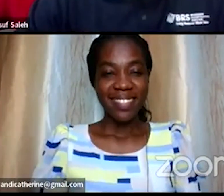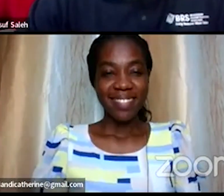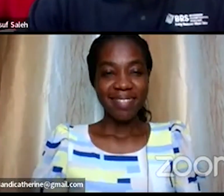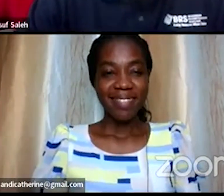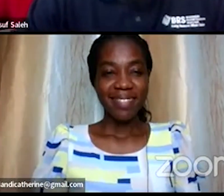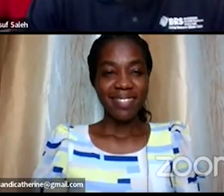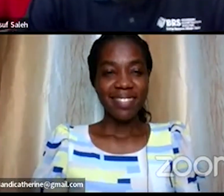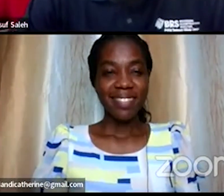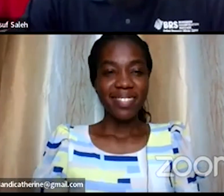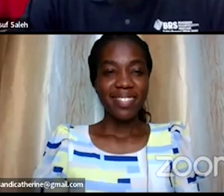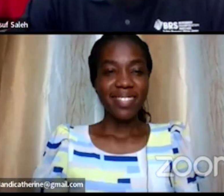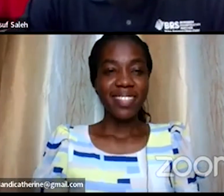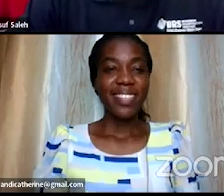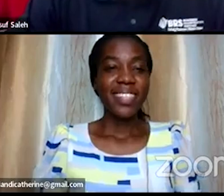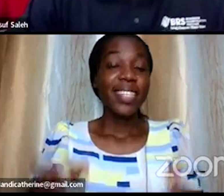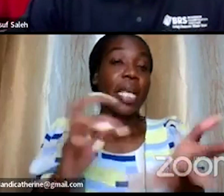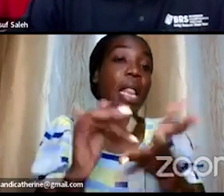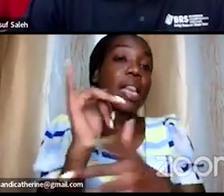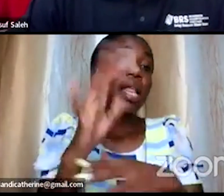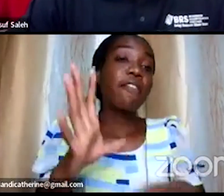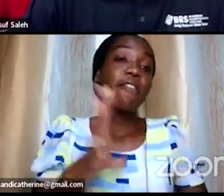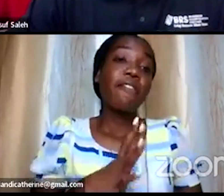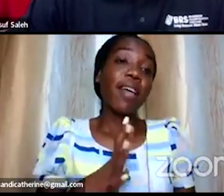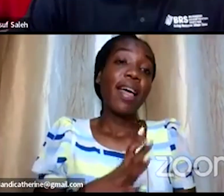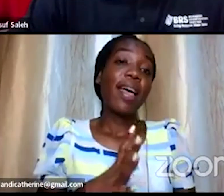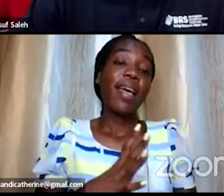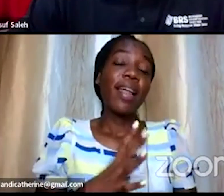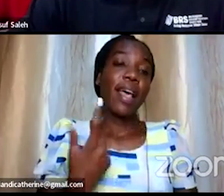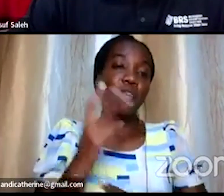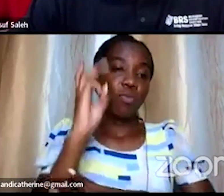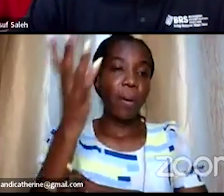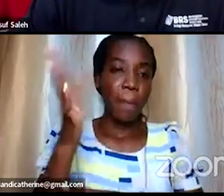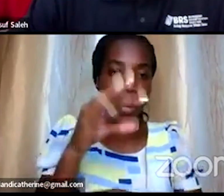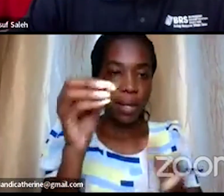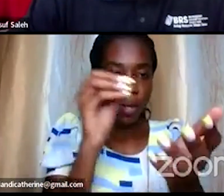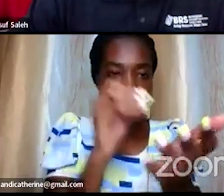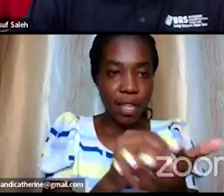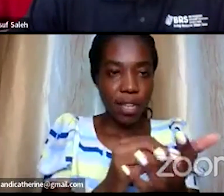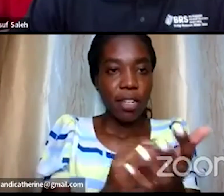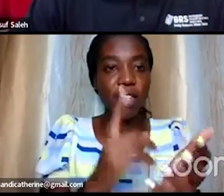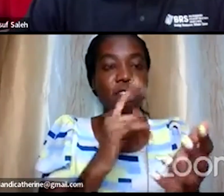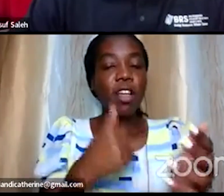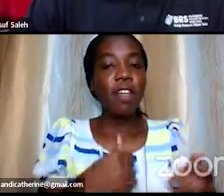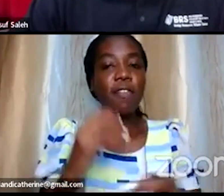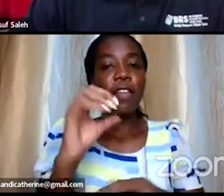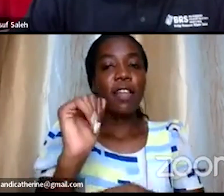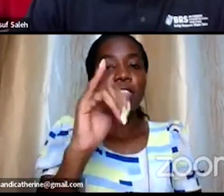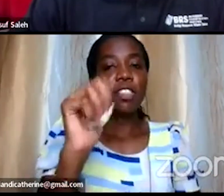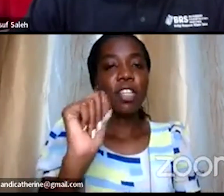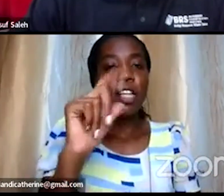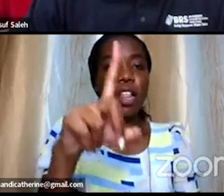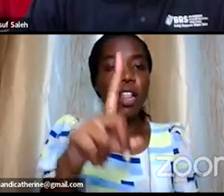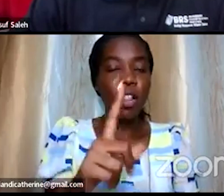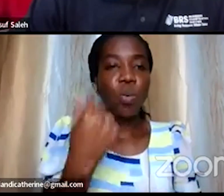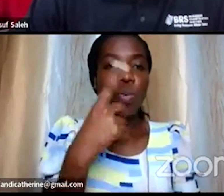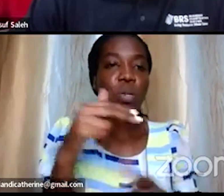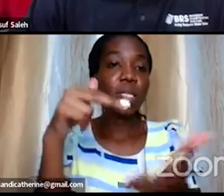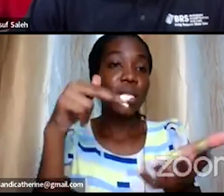I mean, that's fine. We're just going to come back again. And we have Ajal, who is standing in